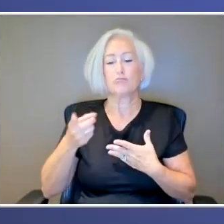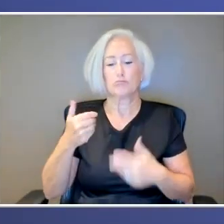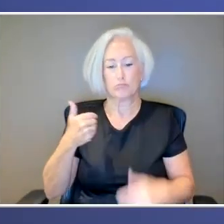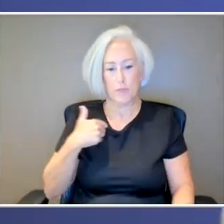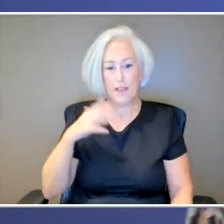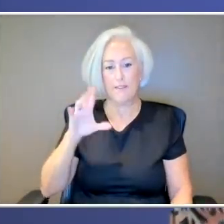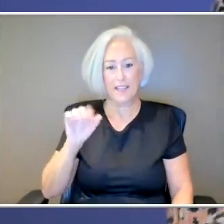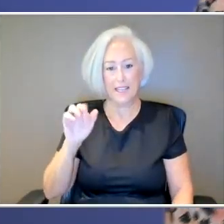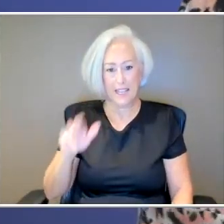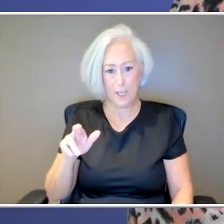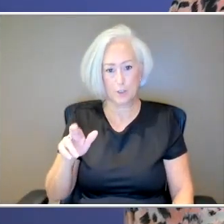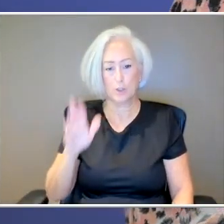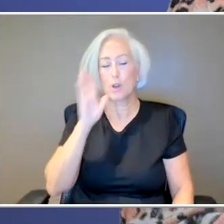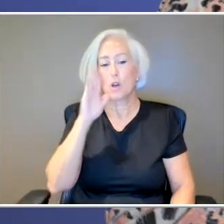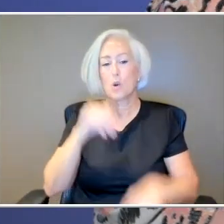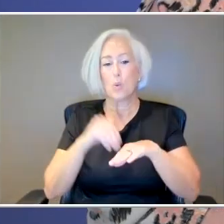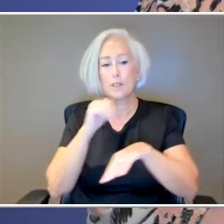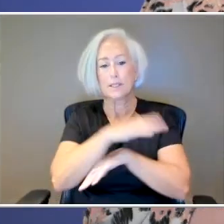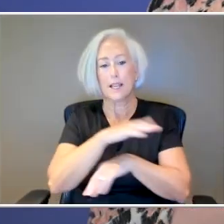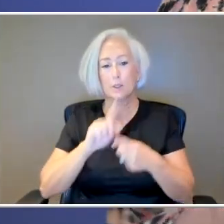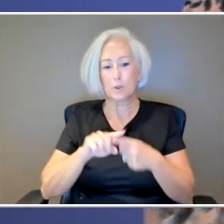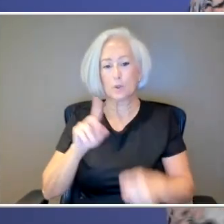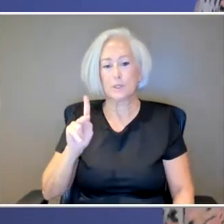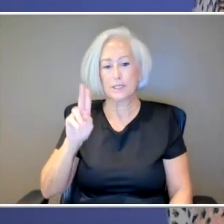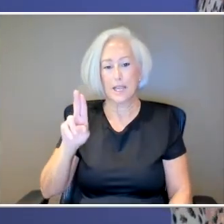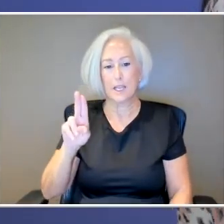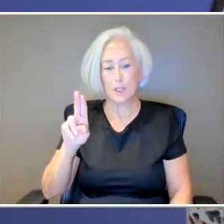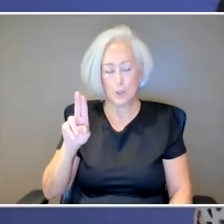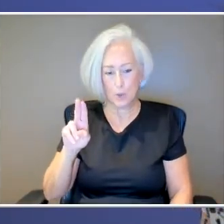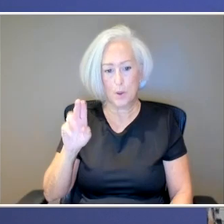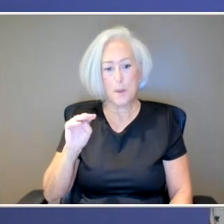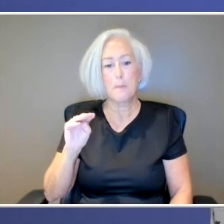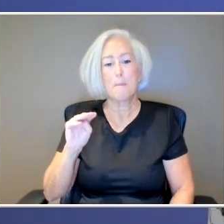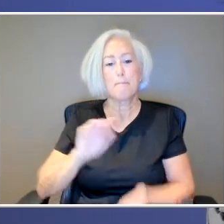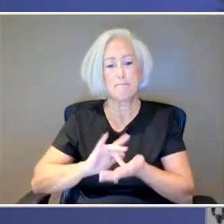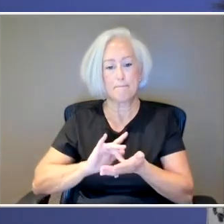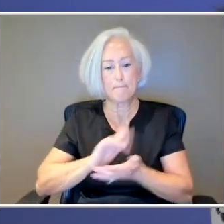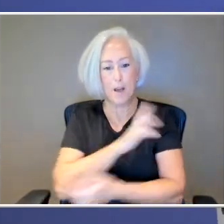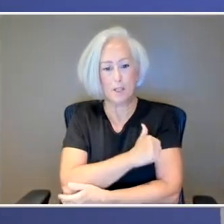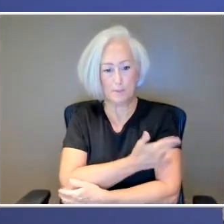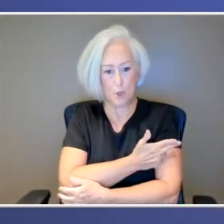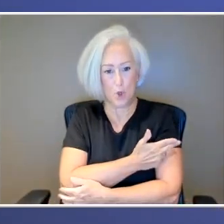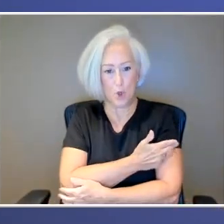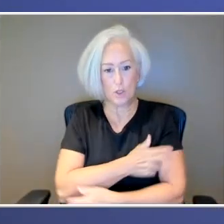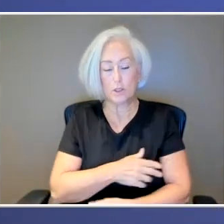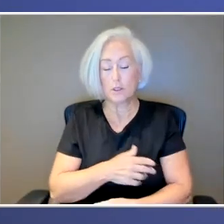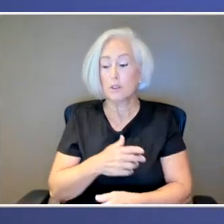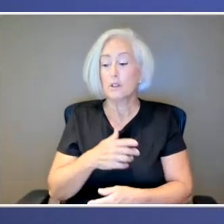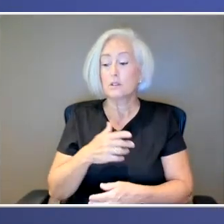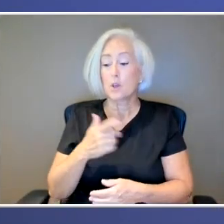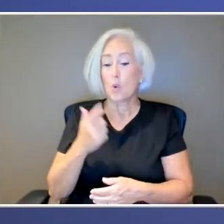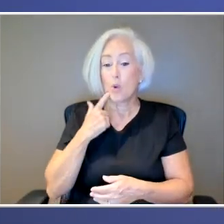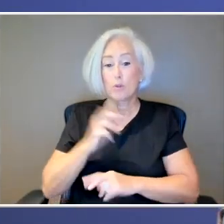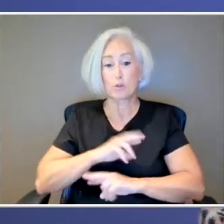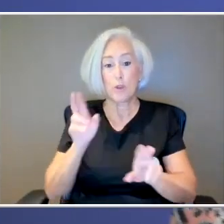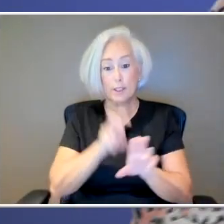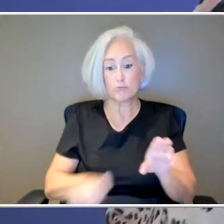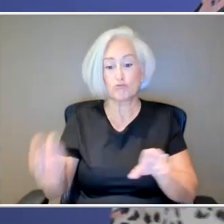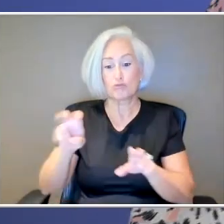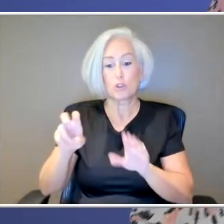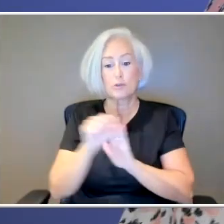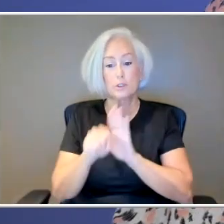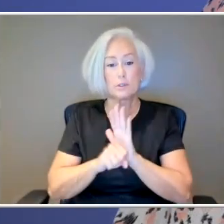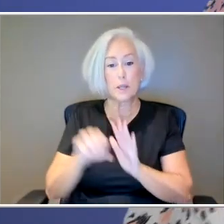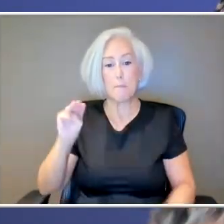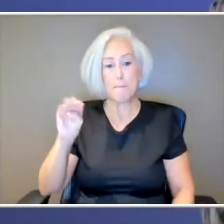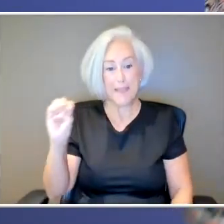Med. We were leaving for a trip from Maine, so like the day before I was at work, and I got a phone call from a secretary,